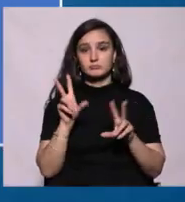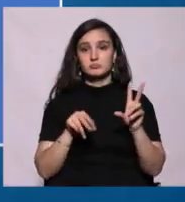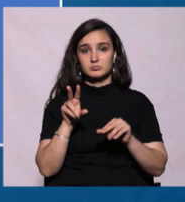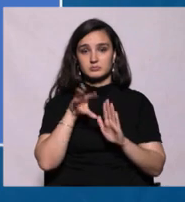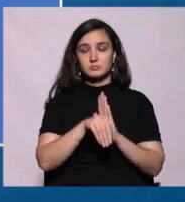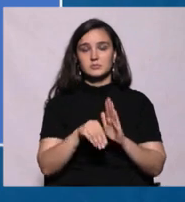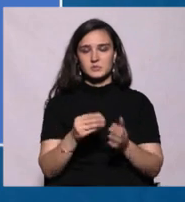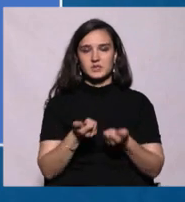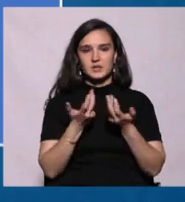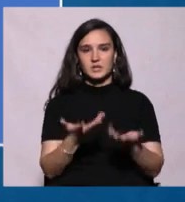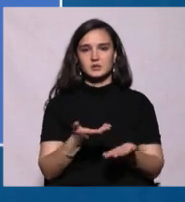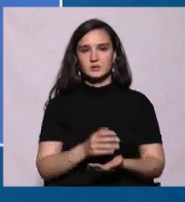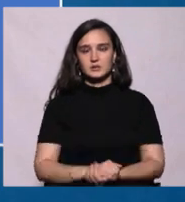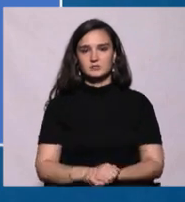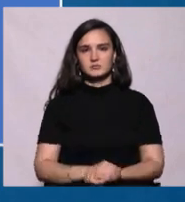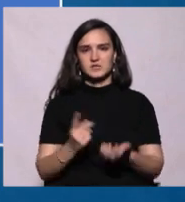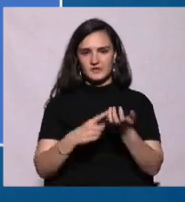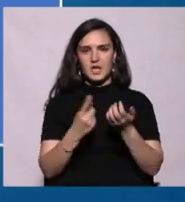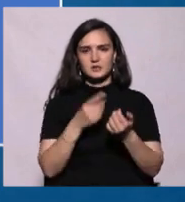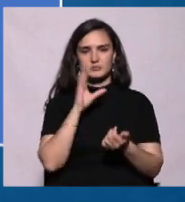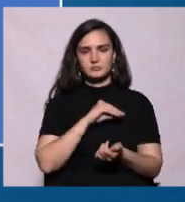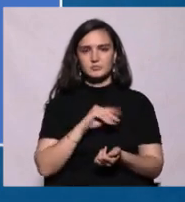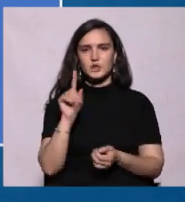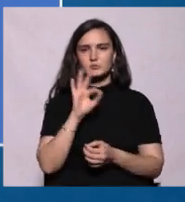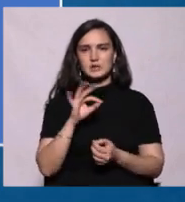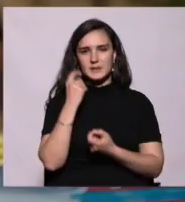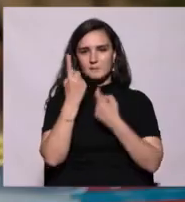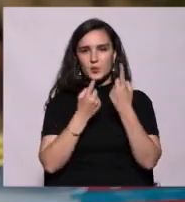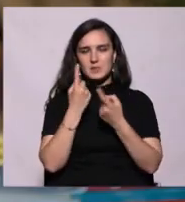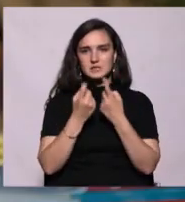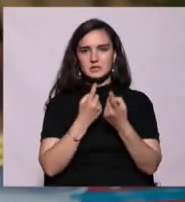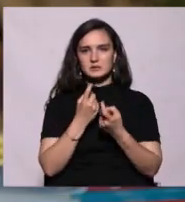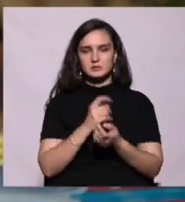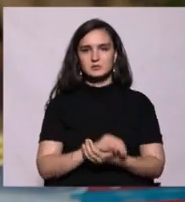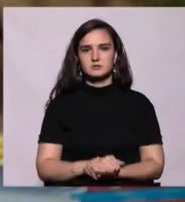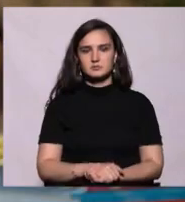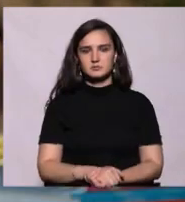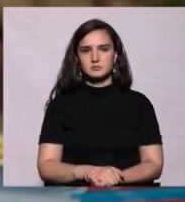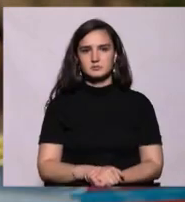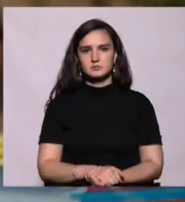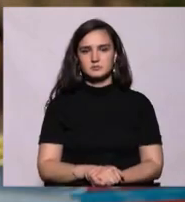countable. What about information? I am not sure about that. Information is an